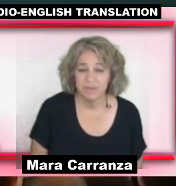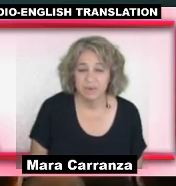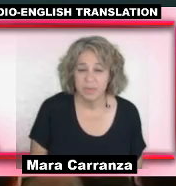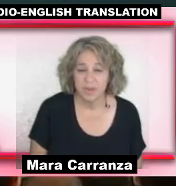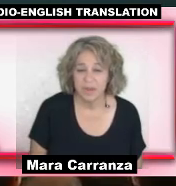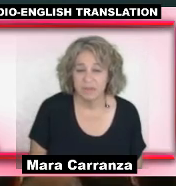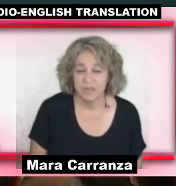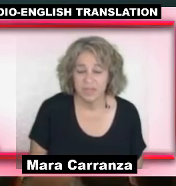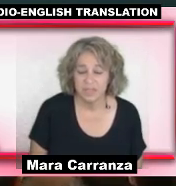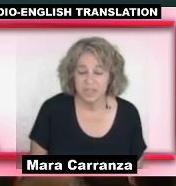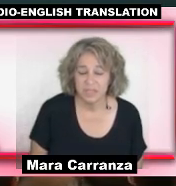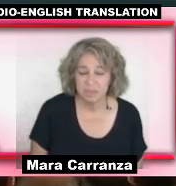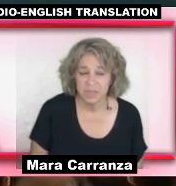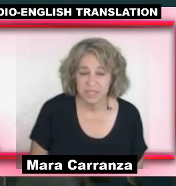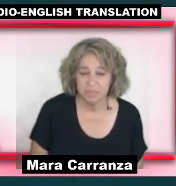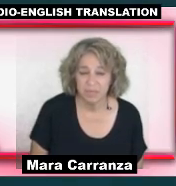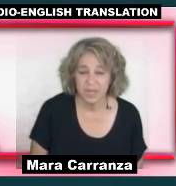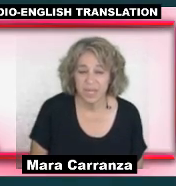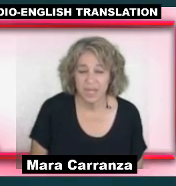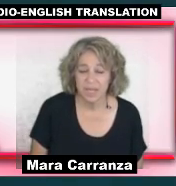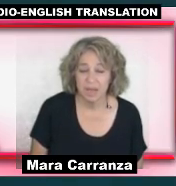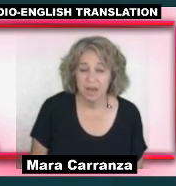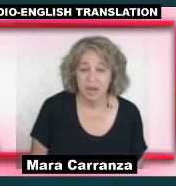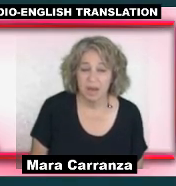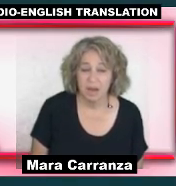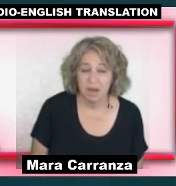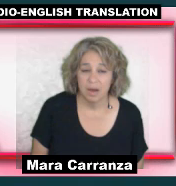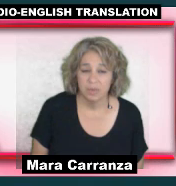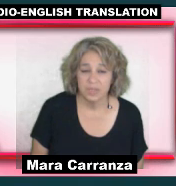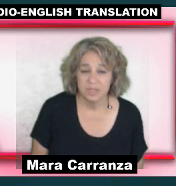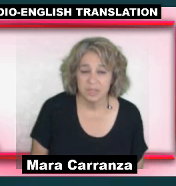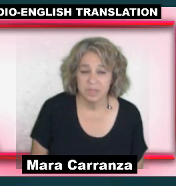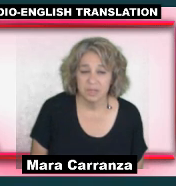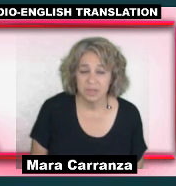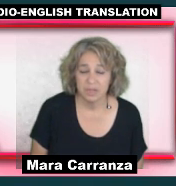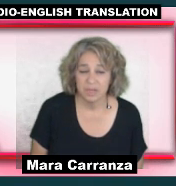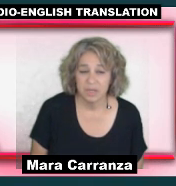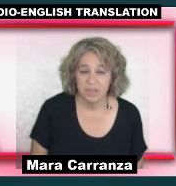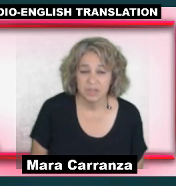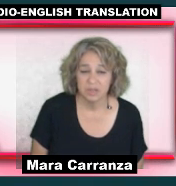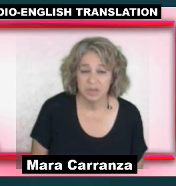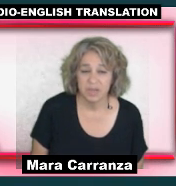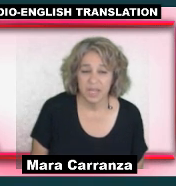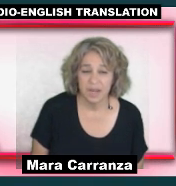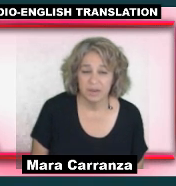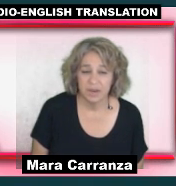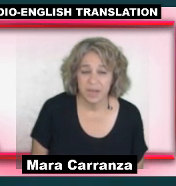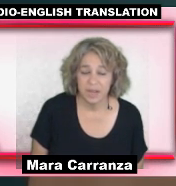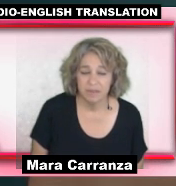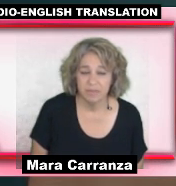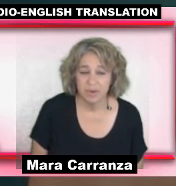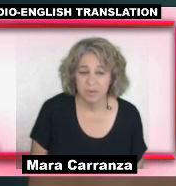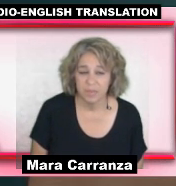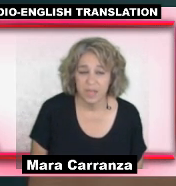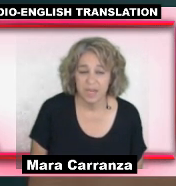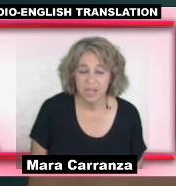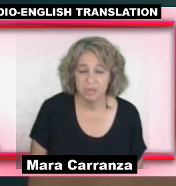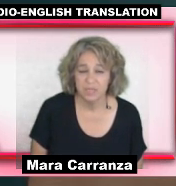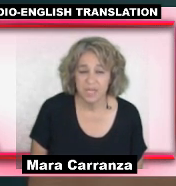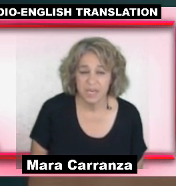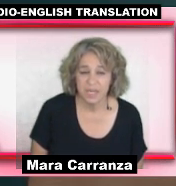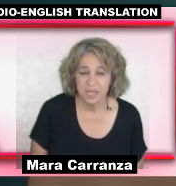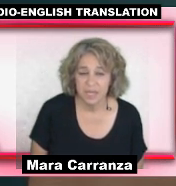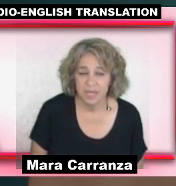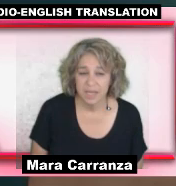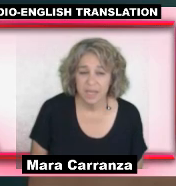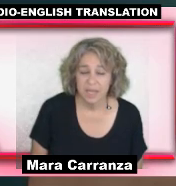used to inform every 6 months. De conformidad con la ley, always used to siempre get out elecciones and inform, en and he always